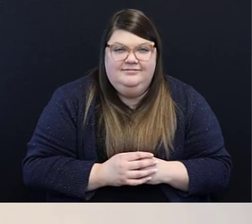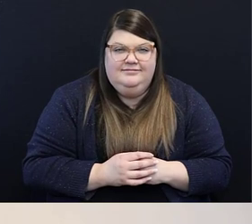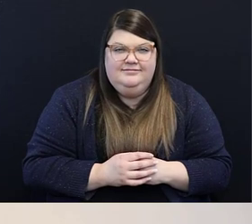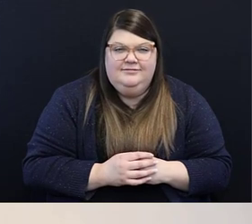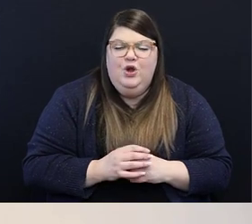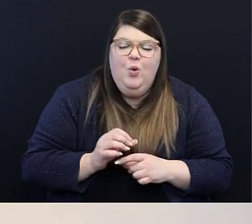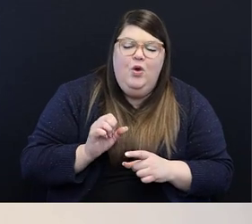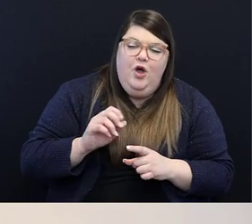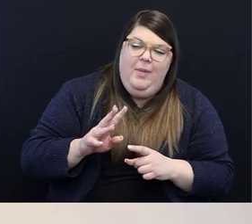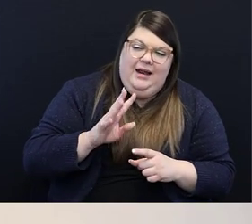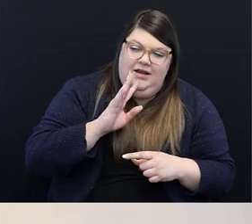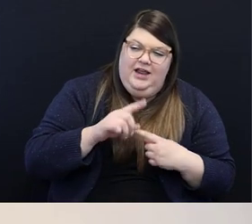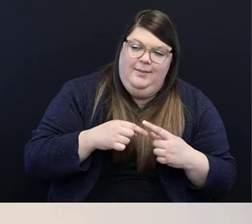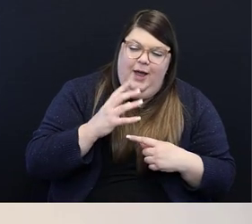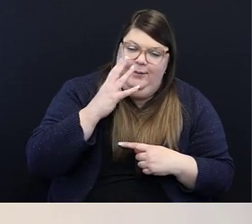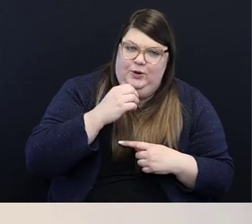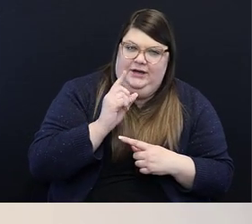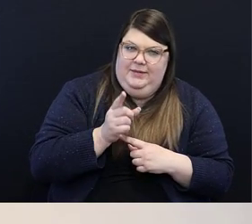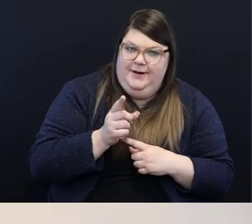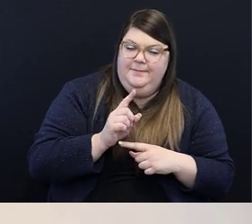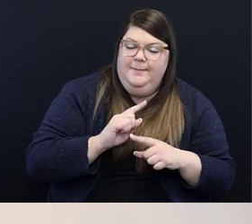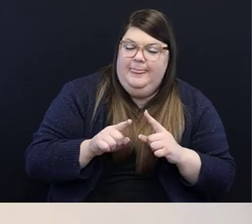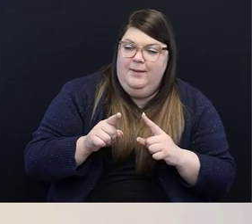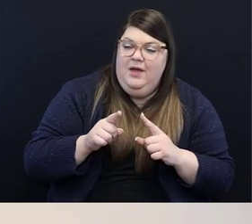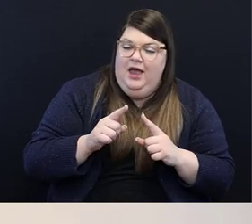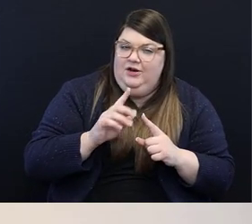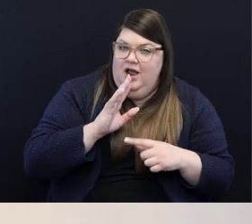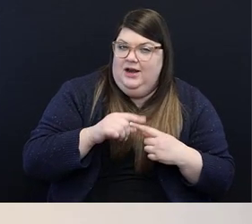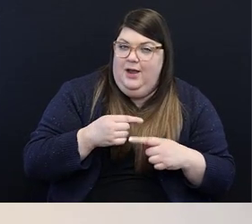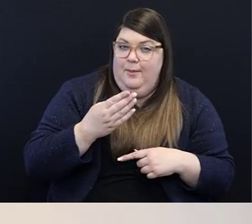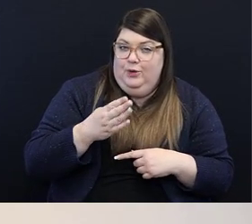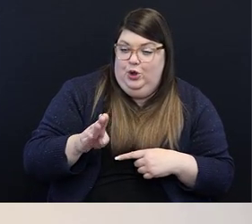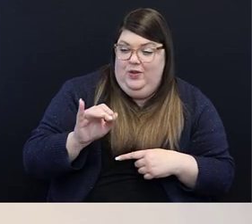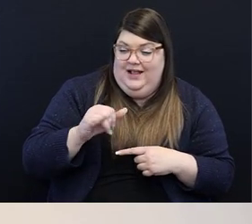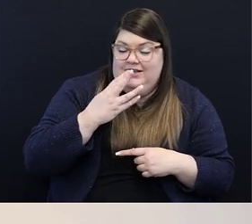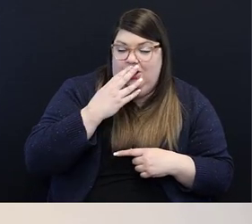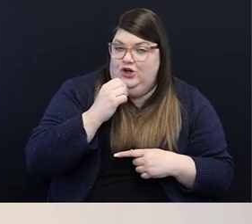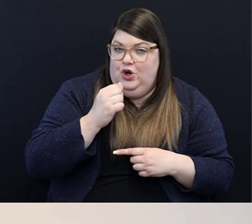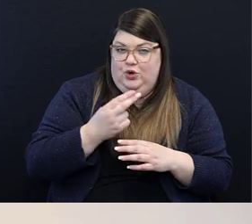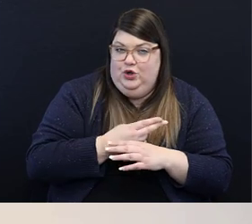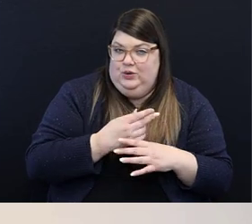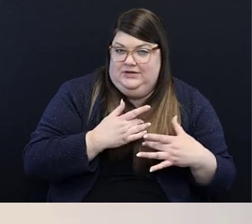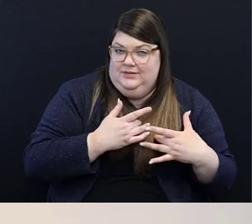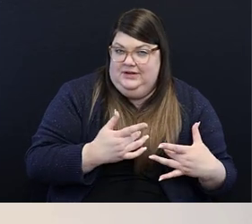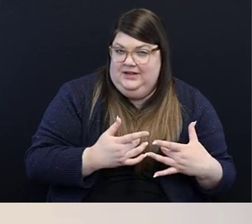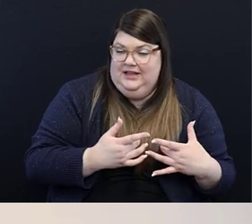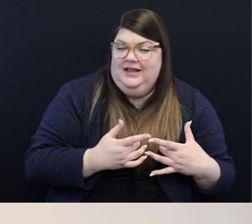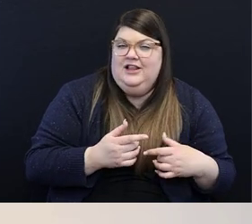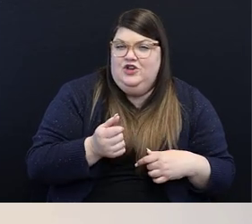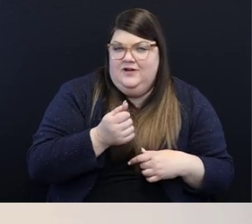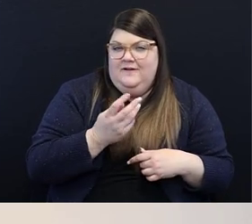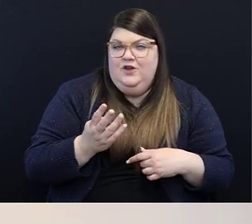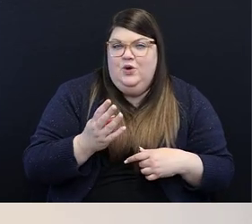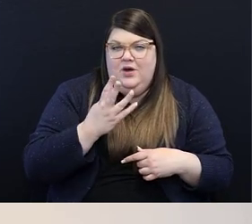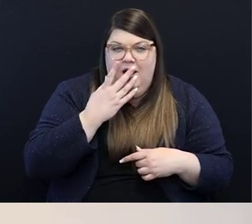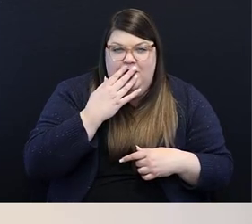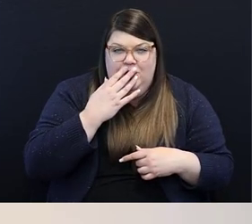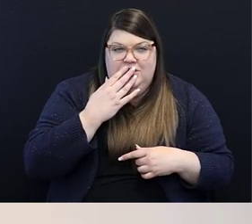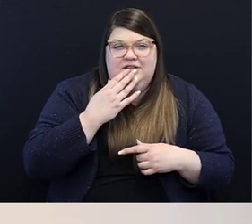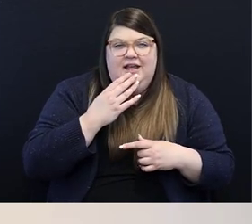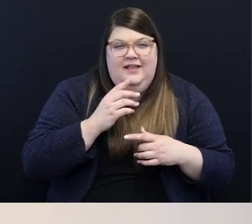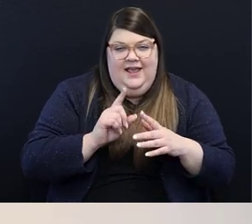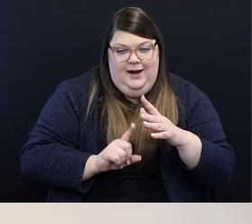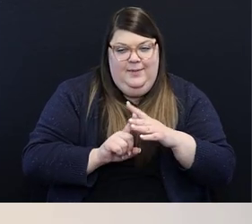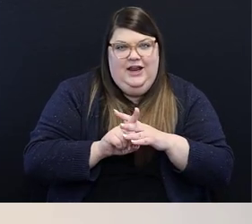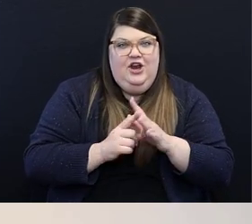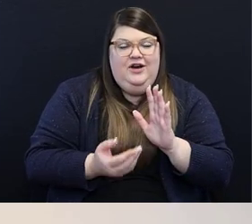in a second, but you brought up blue as a color that you don't use ordinarily, and there's a couple of colors that appear again